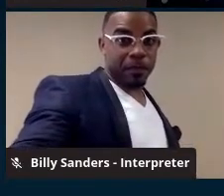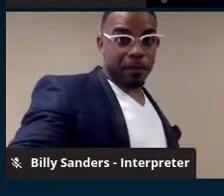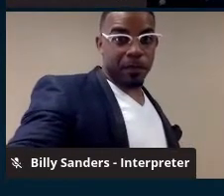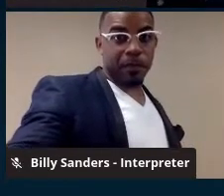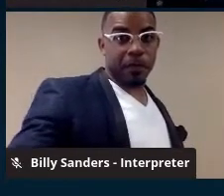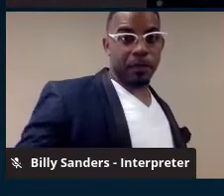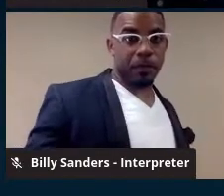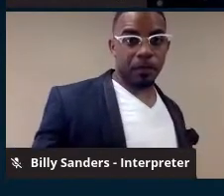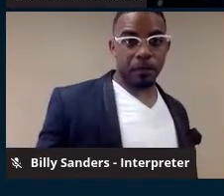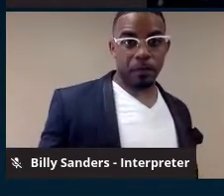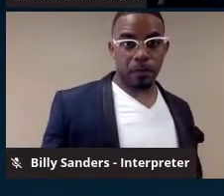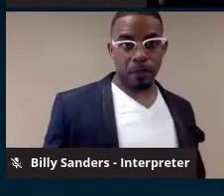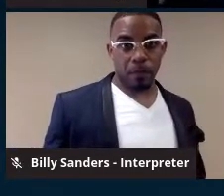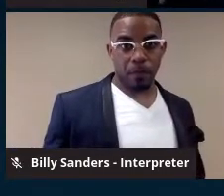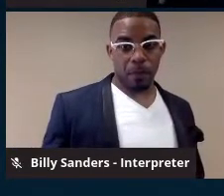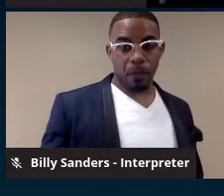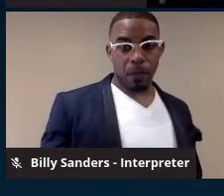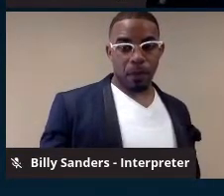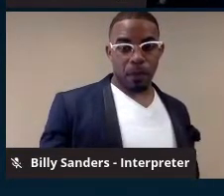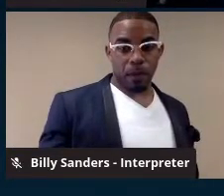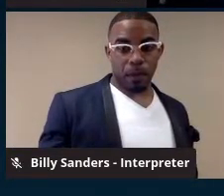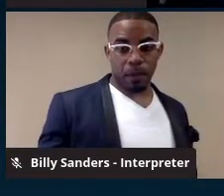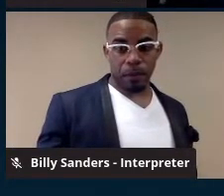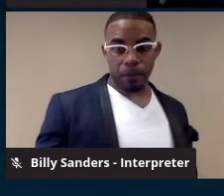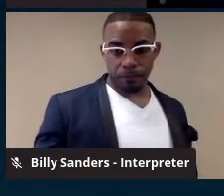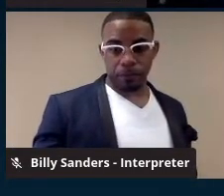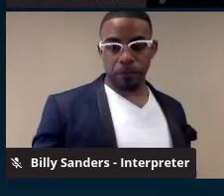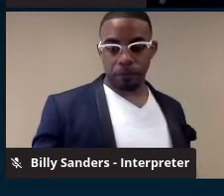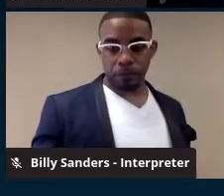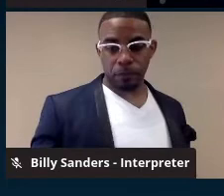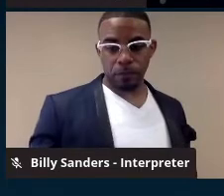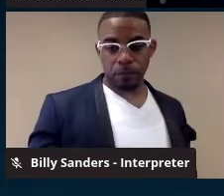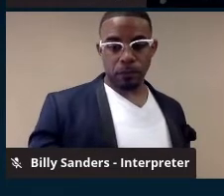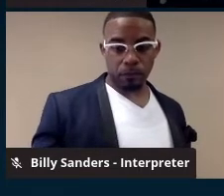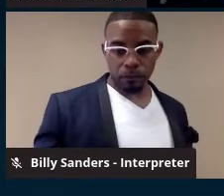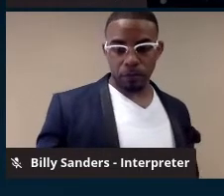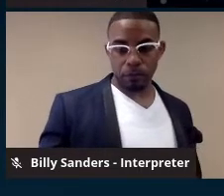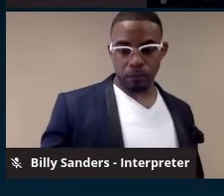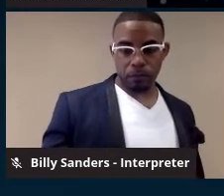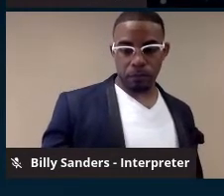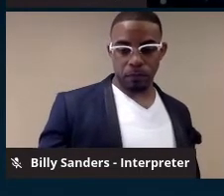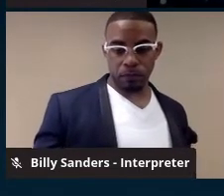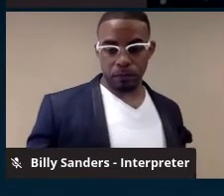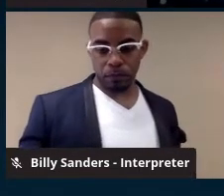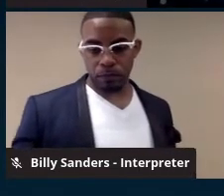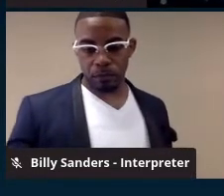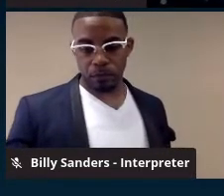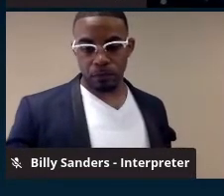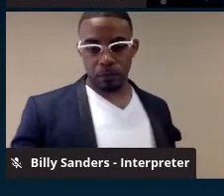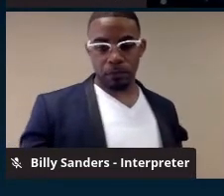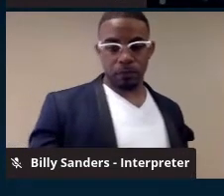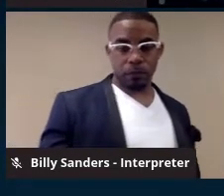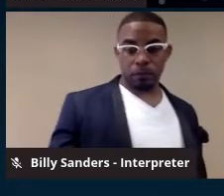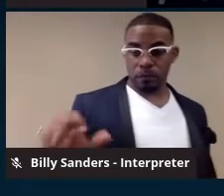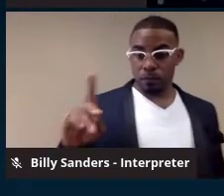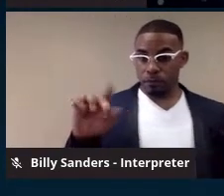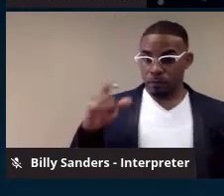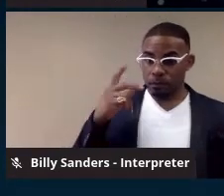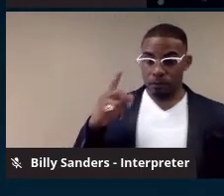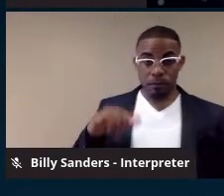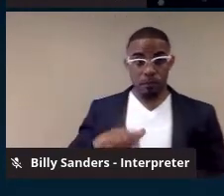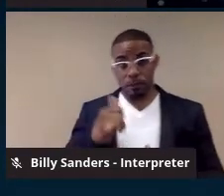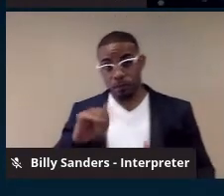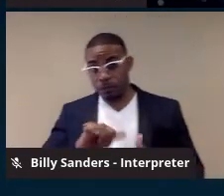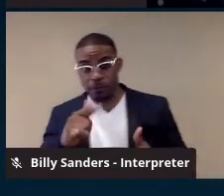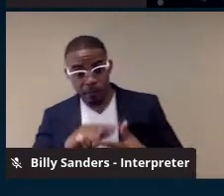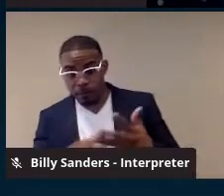So I've got a few questions. What is the amount of data loaded in the browser using Blazor? Well, I guess, as with everything, it will